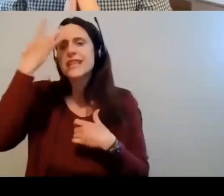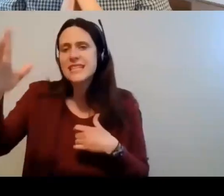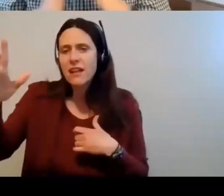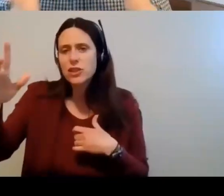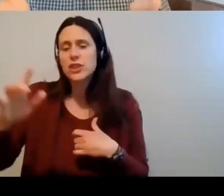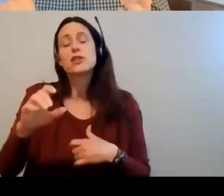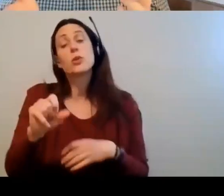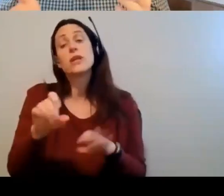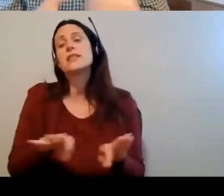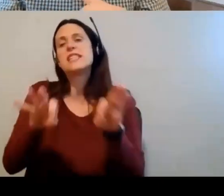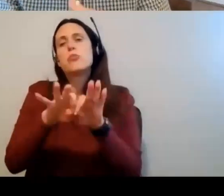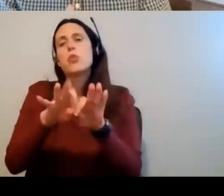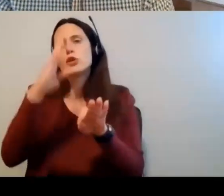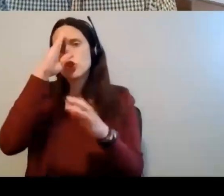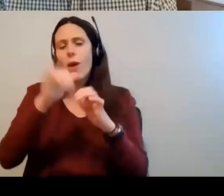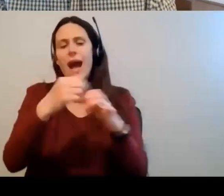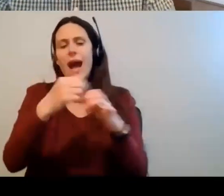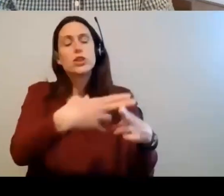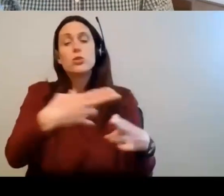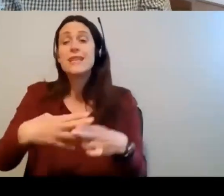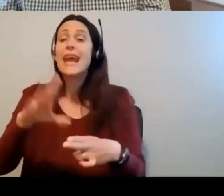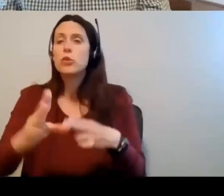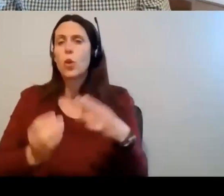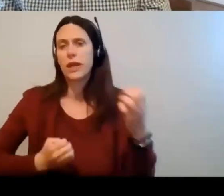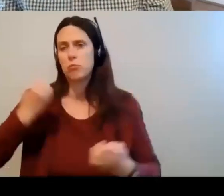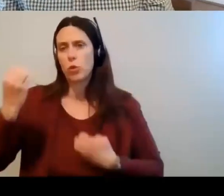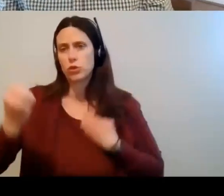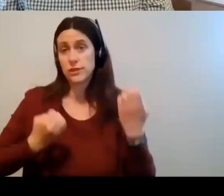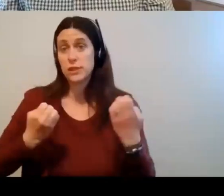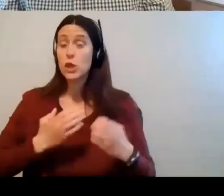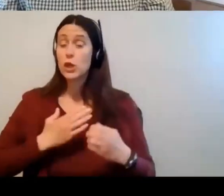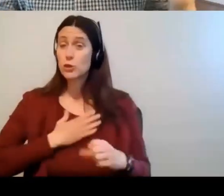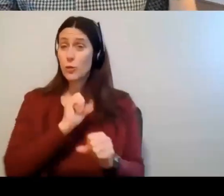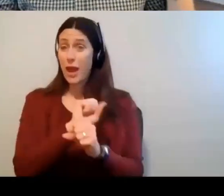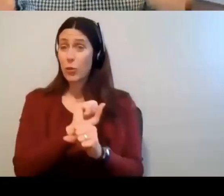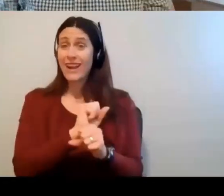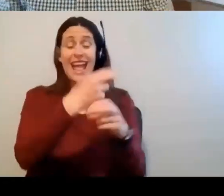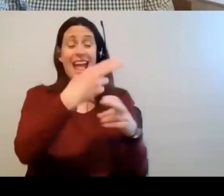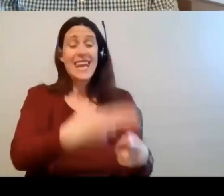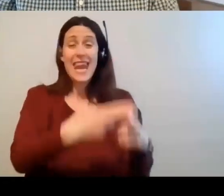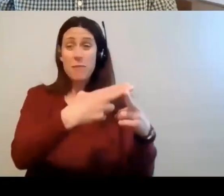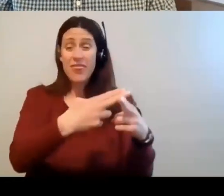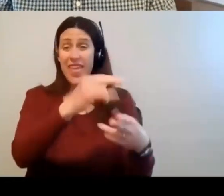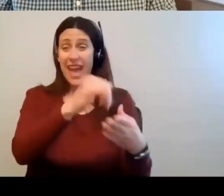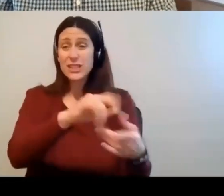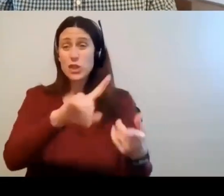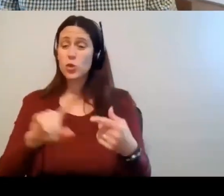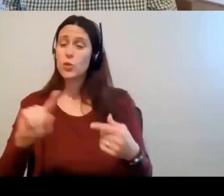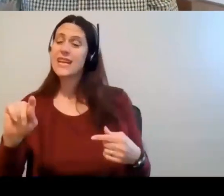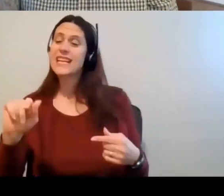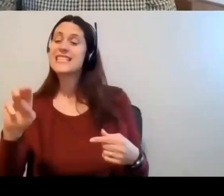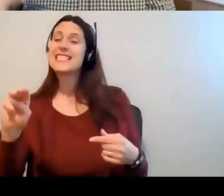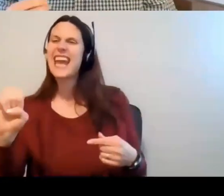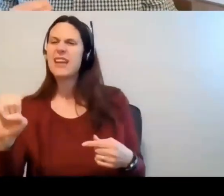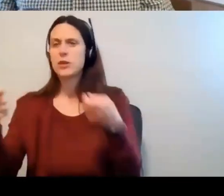to name your emotions, right? So in my line of work, we have a saying that's name it to tame it. So if you can name all of your